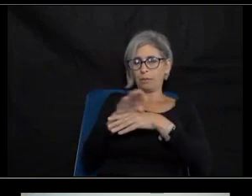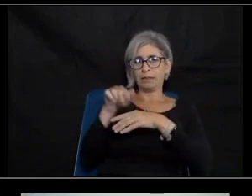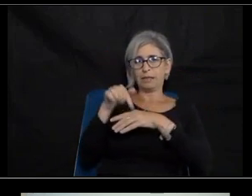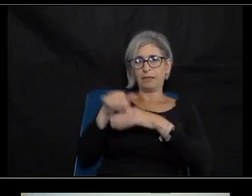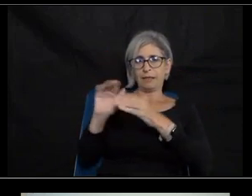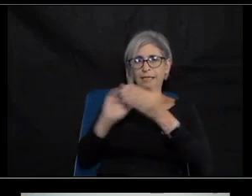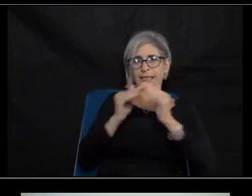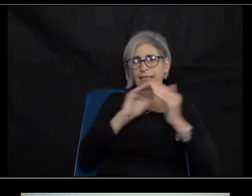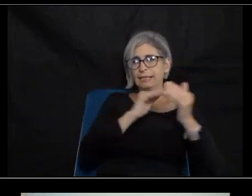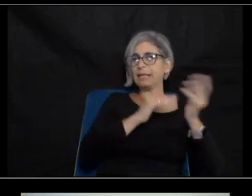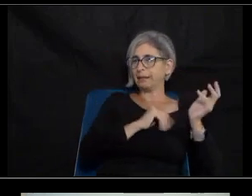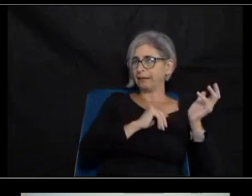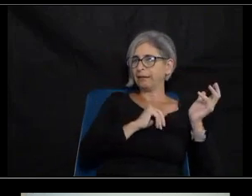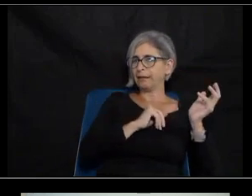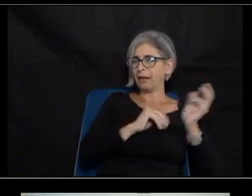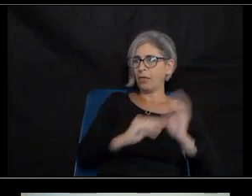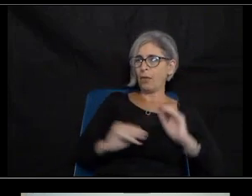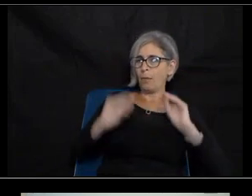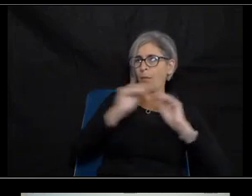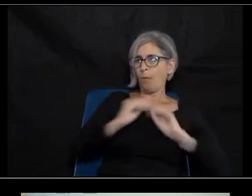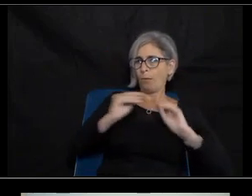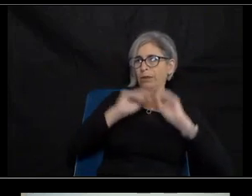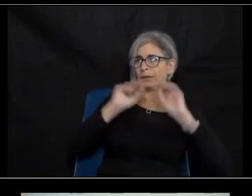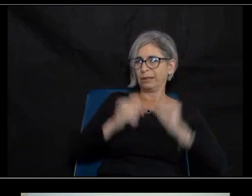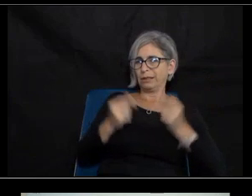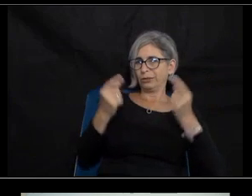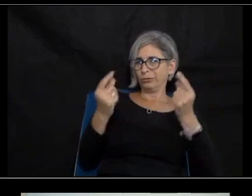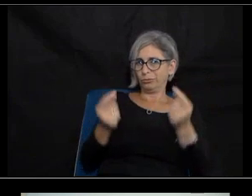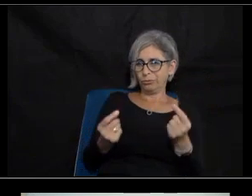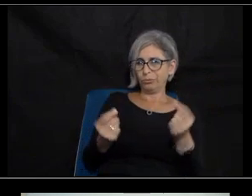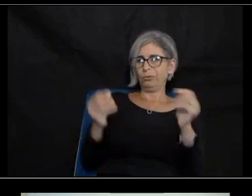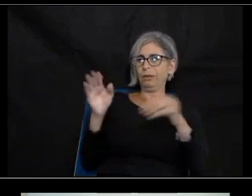city. So the more we can do, and I